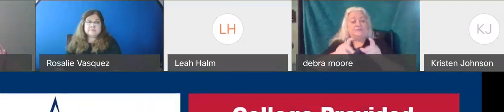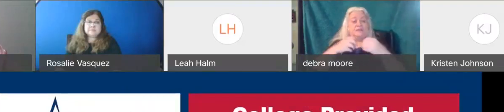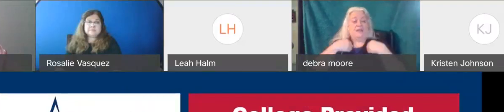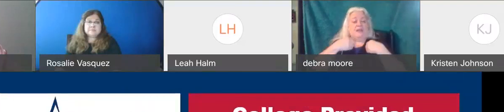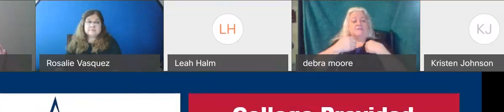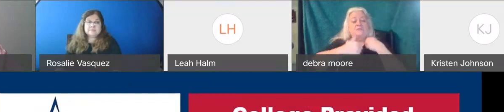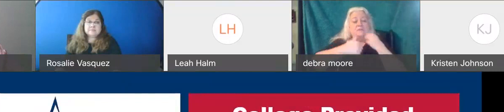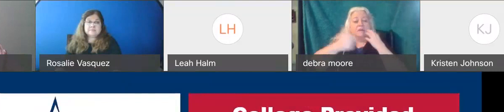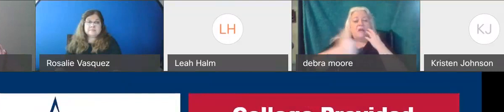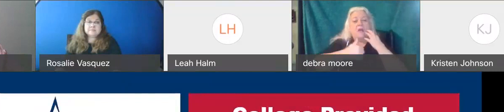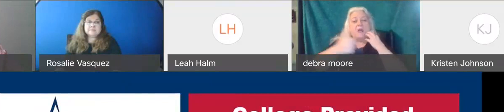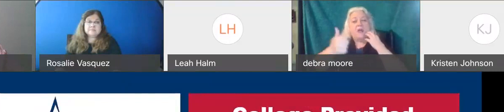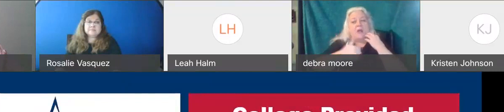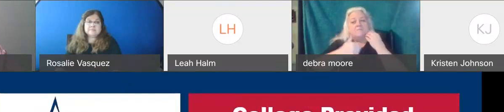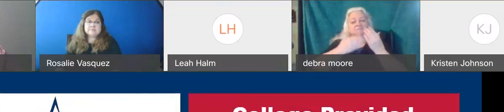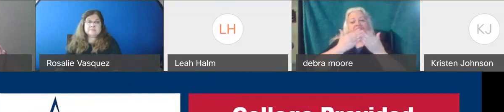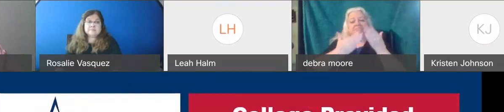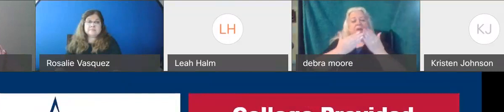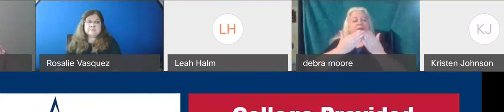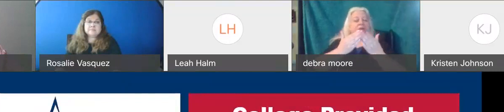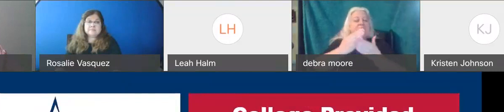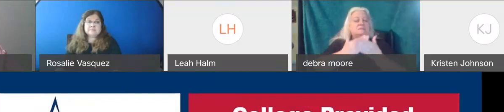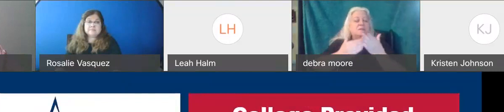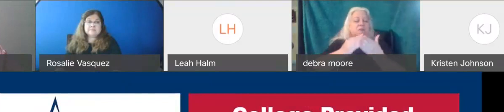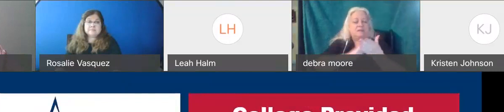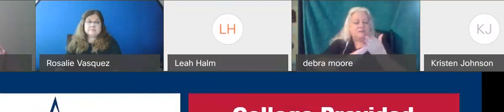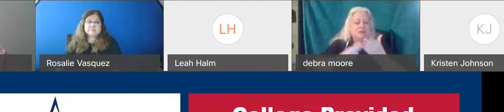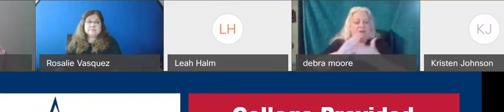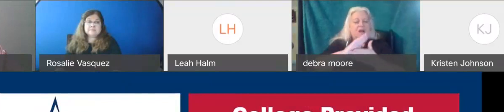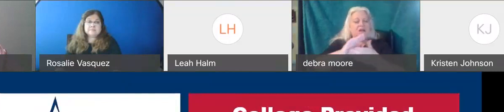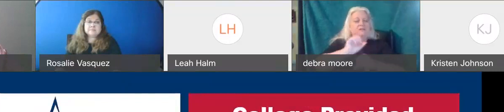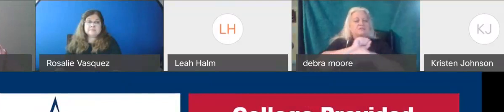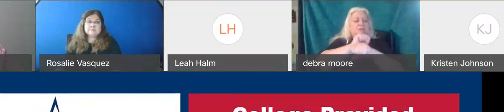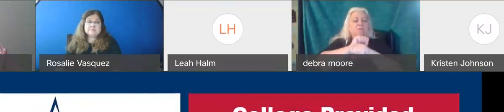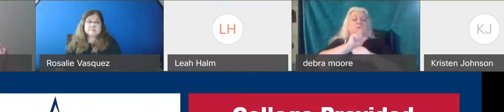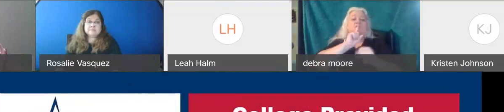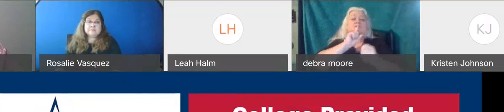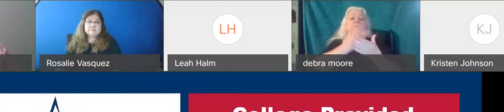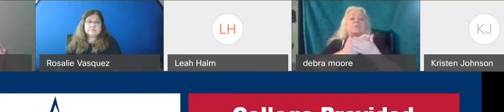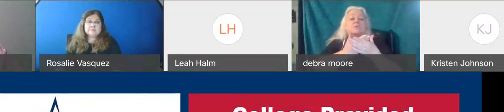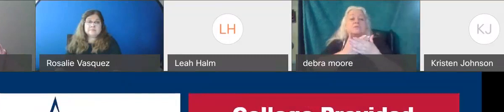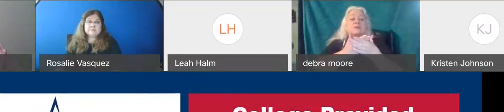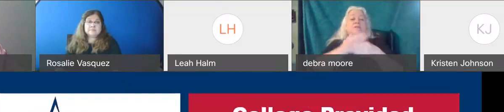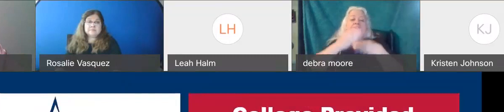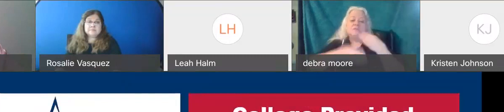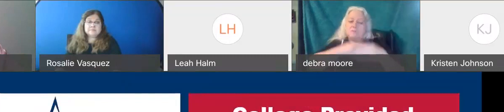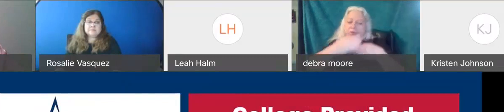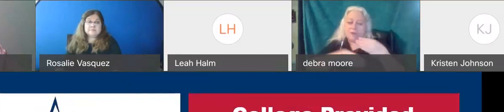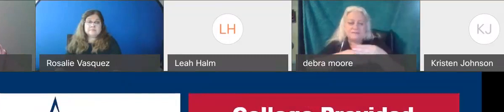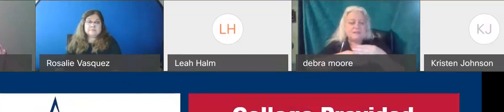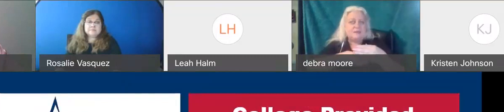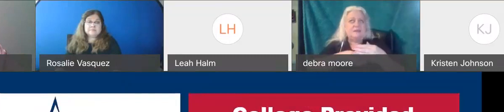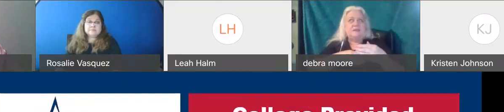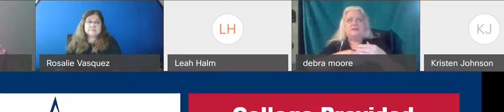a driver that transports students must be a college employee that is approved. There's an approval process that